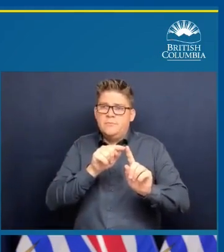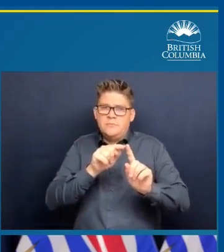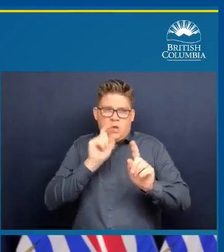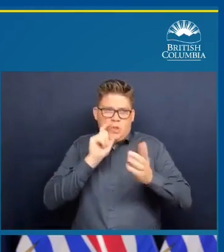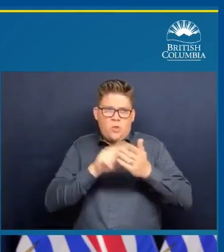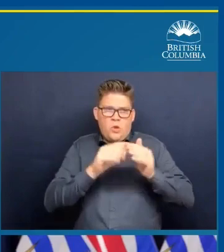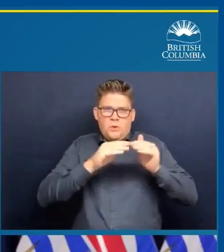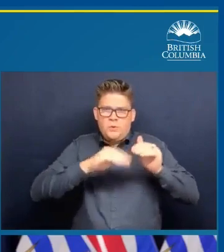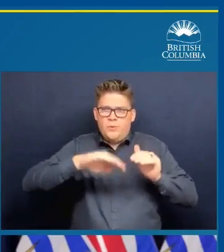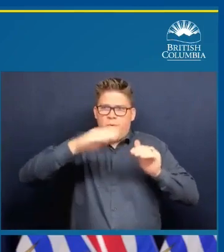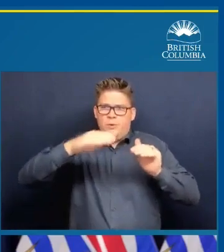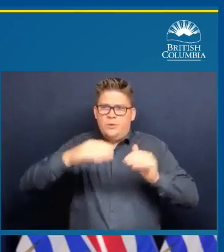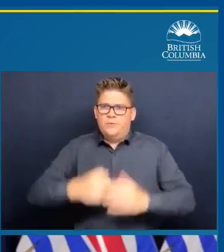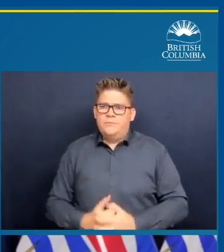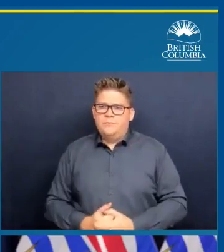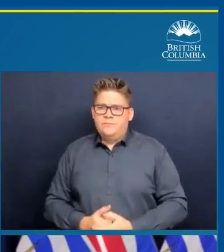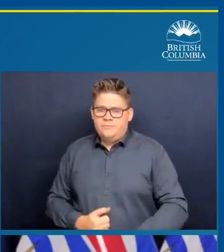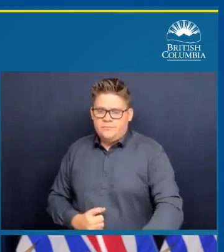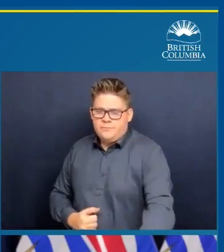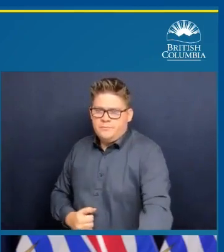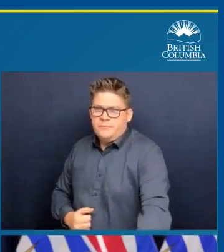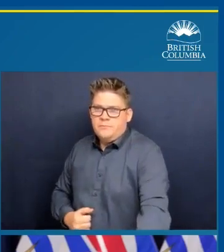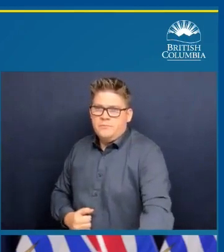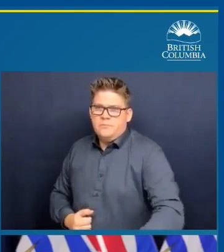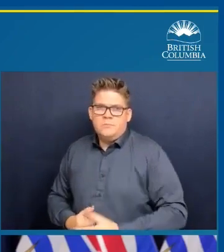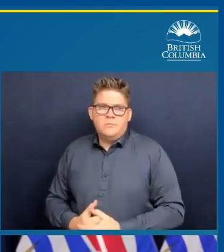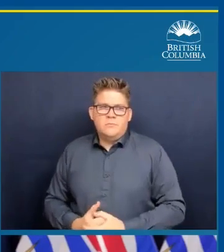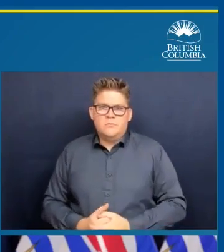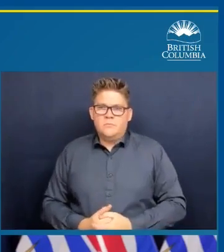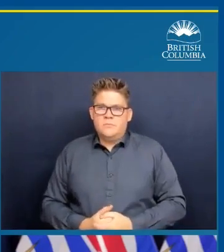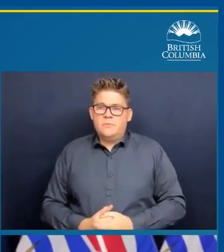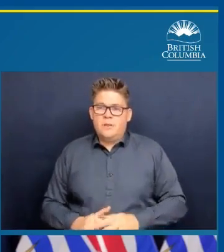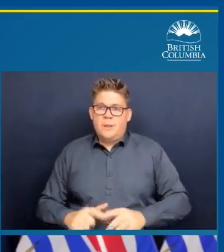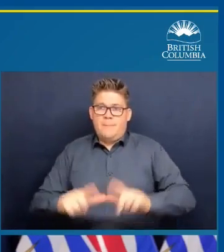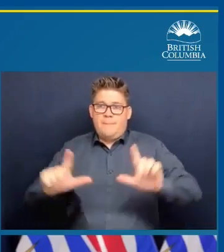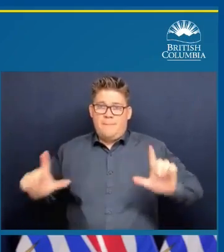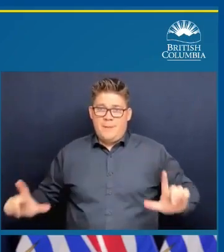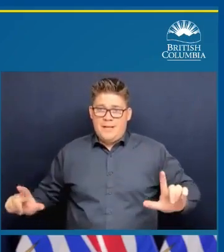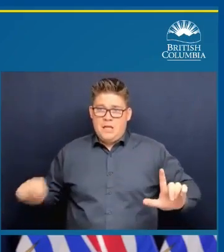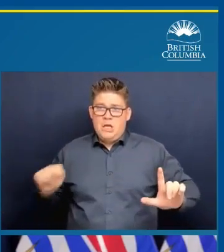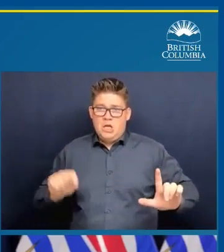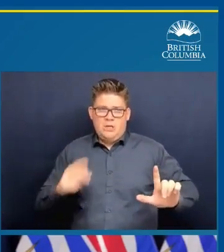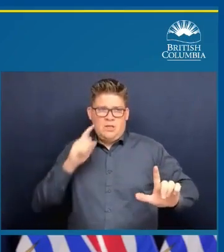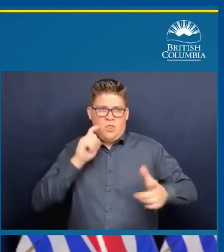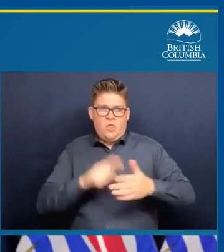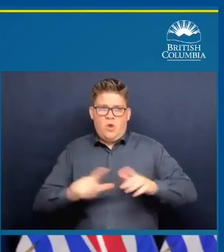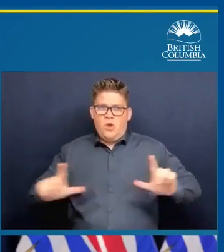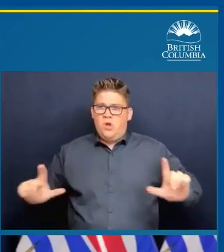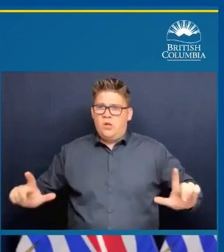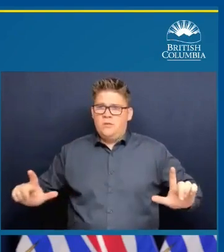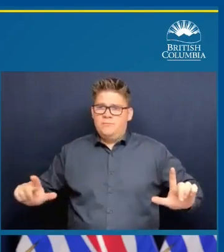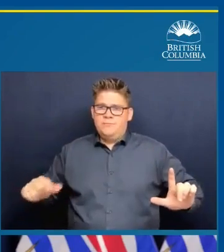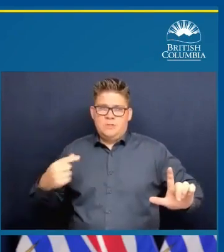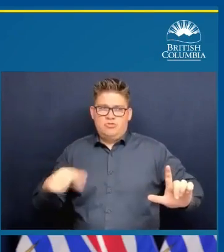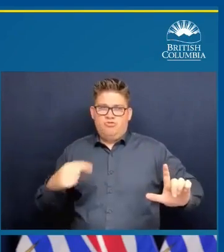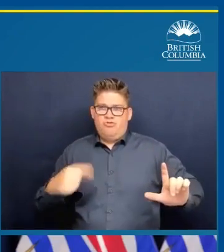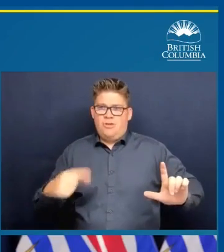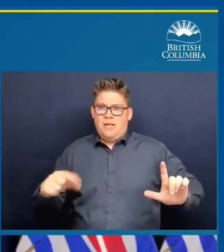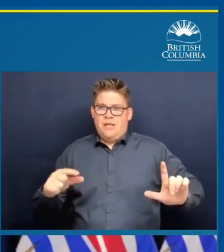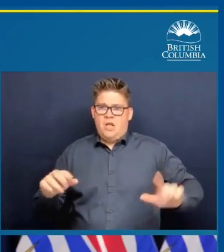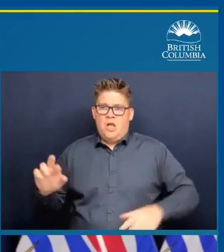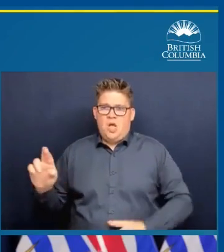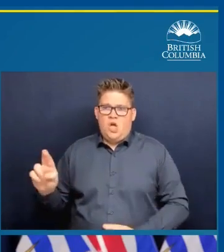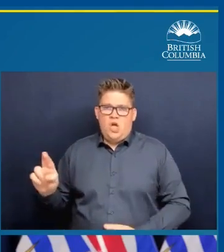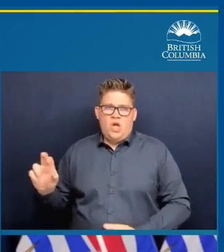having Omicron essentially since January of last year. But if we take that out, the light green is RSV. And so we did